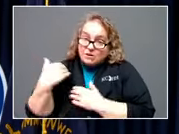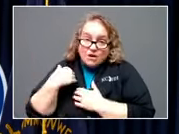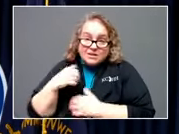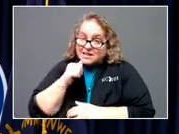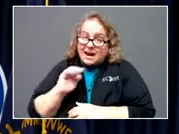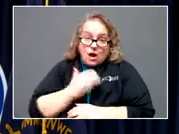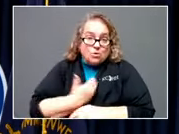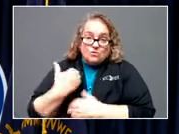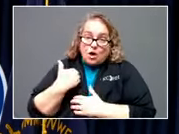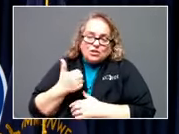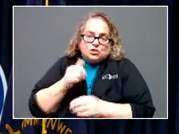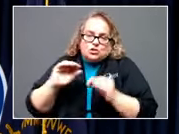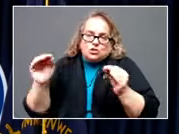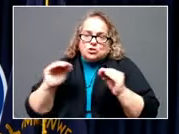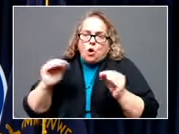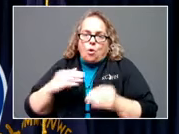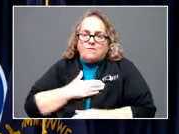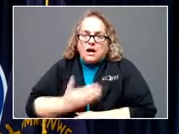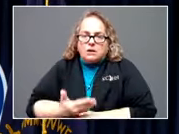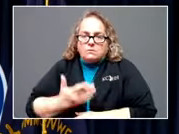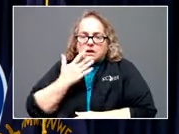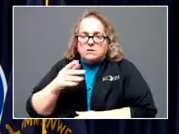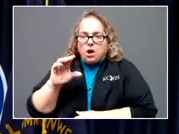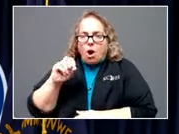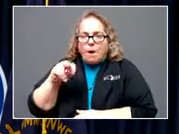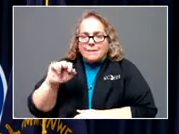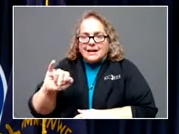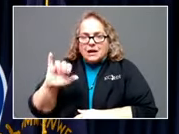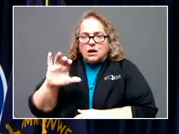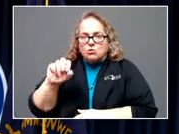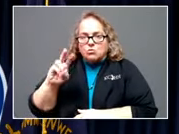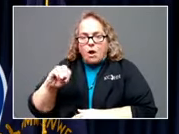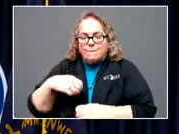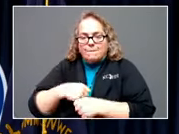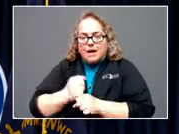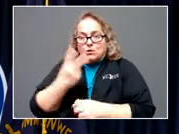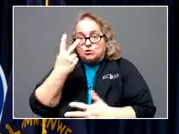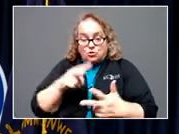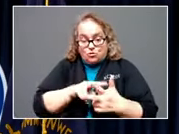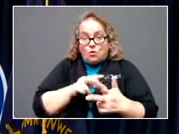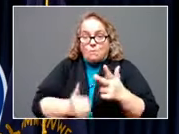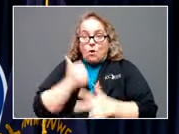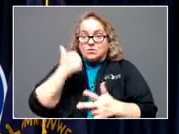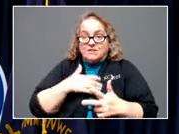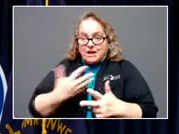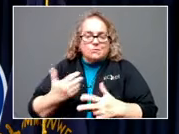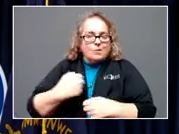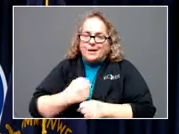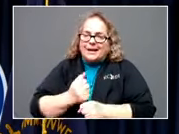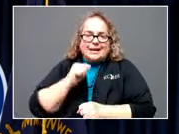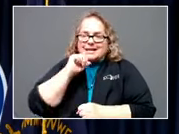none available because Omicron made the two most commonly available ones ineffective. I bet the scientists will come up with more, but it'll take a little